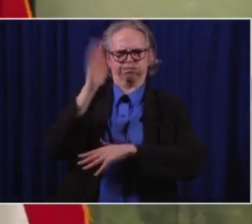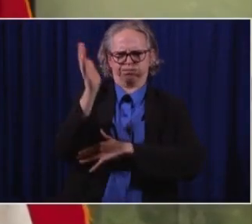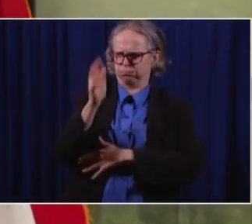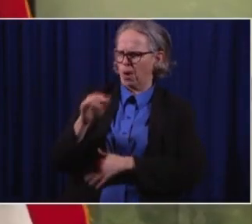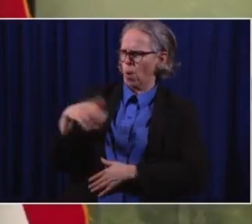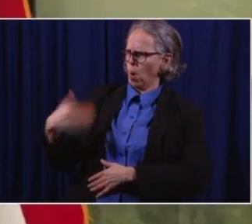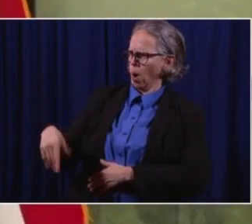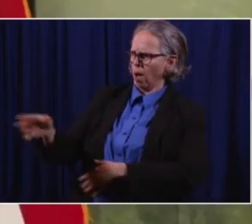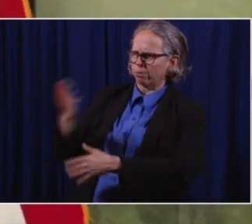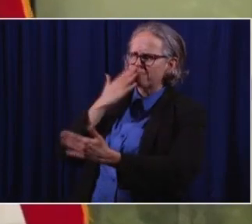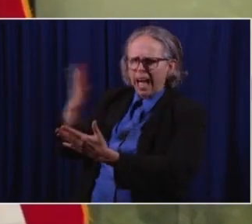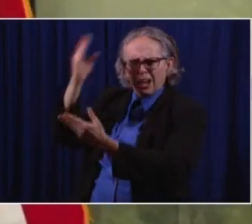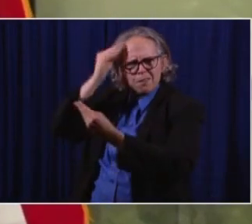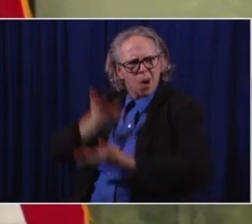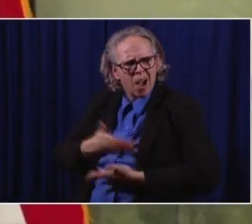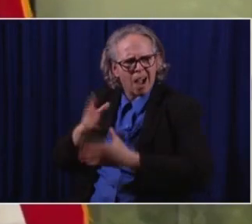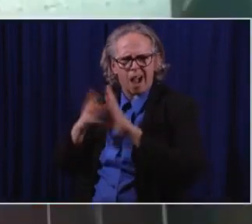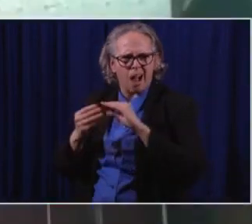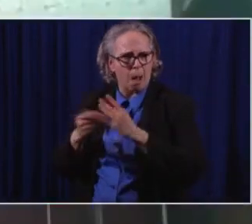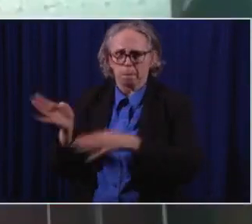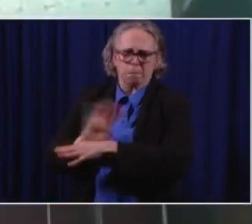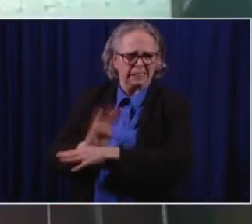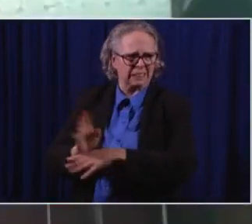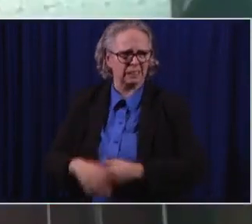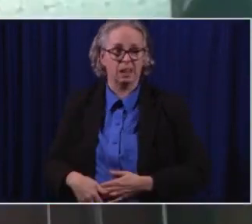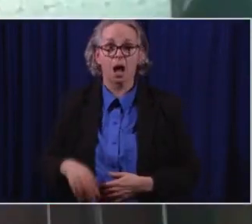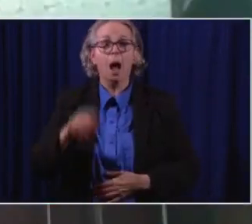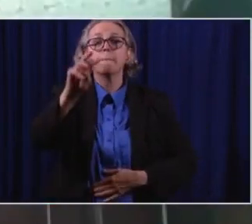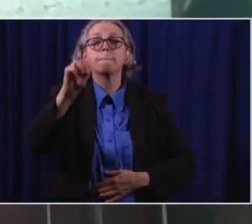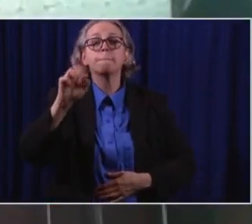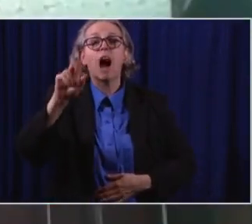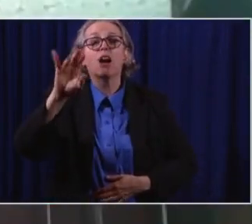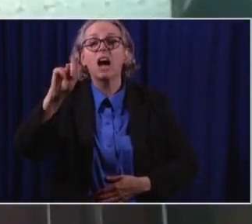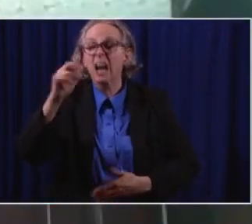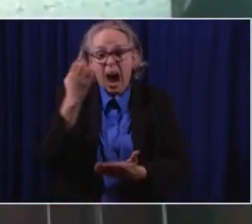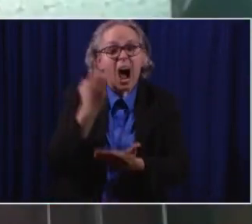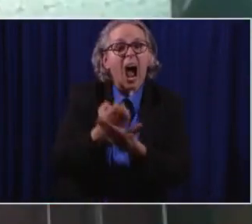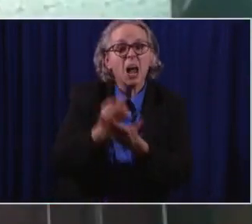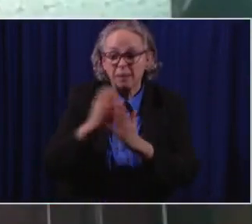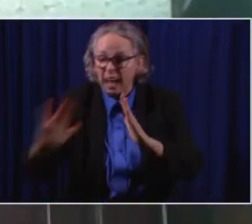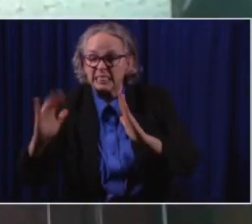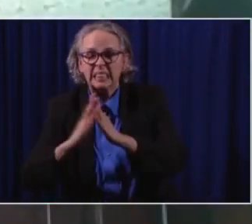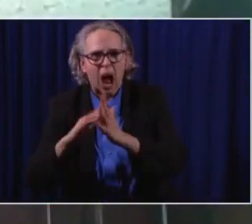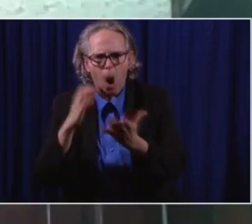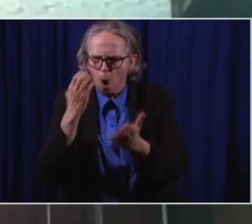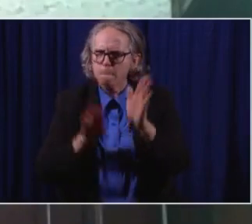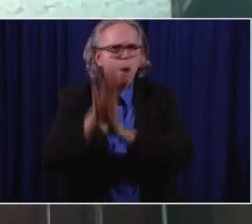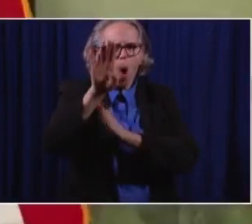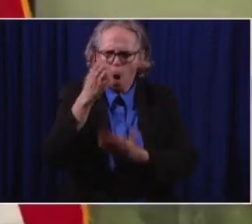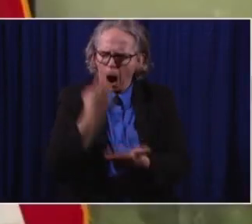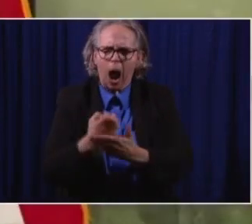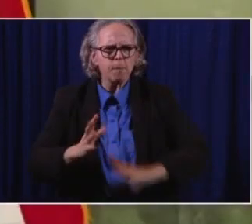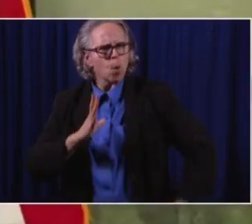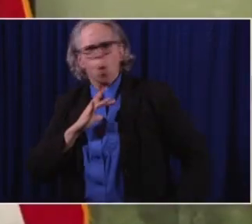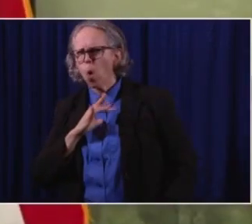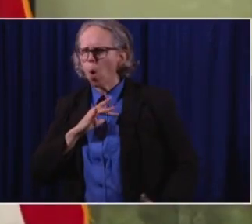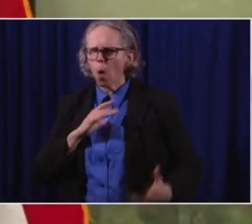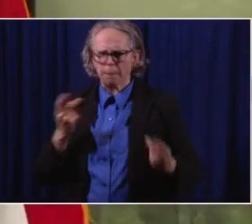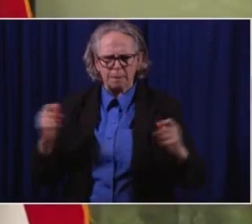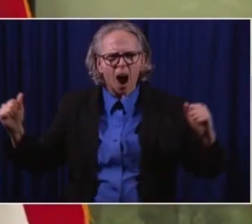like that. Yes, Marion's economy did really well that summer and fall. Well, that